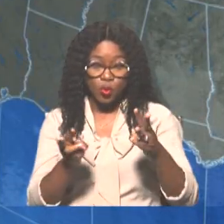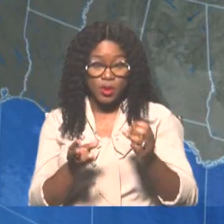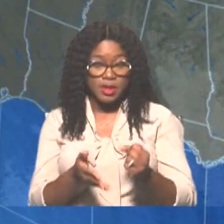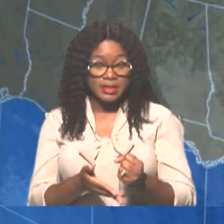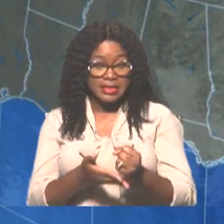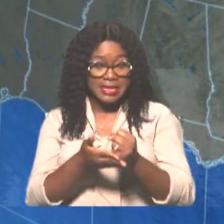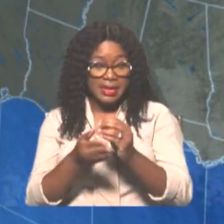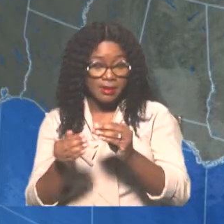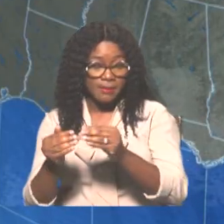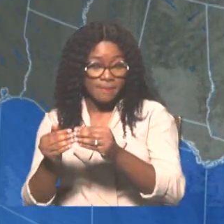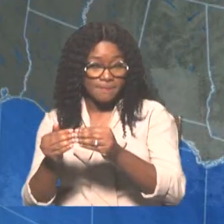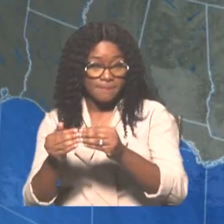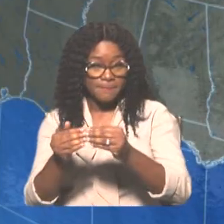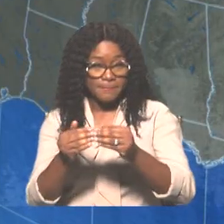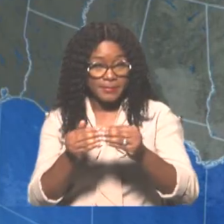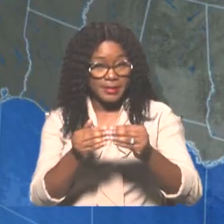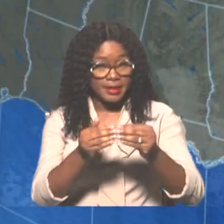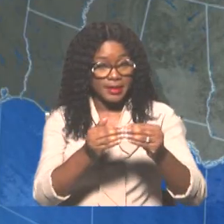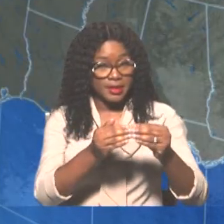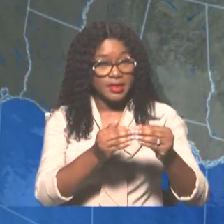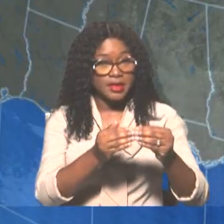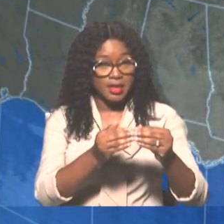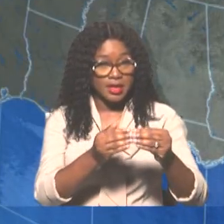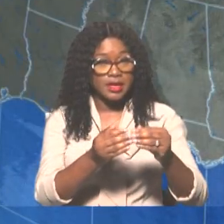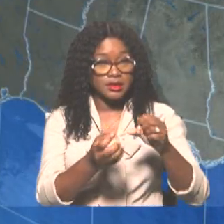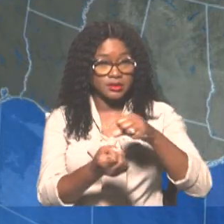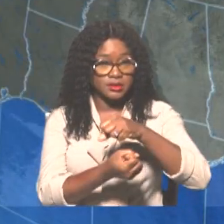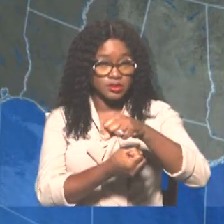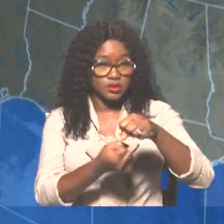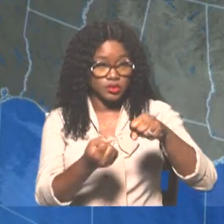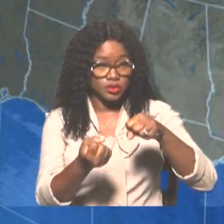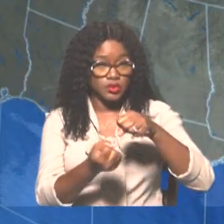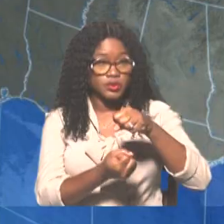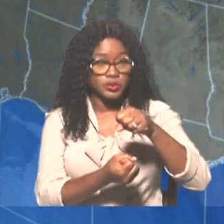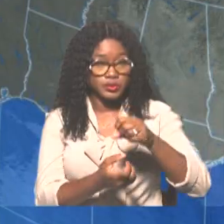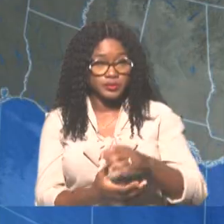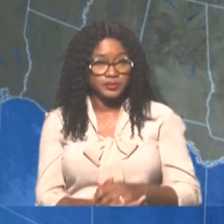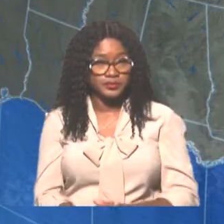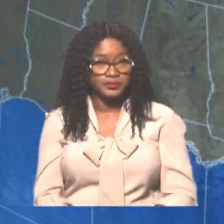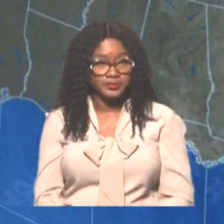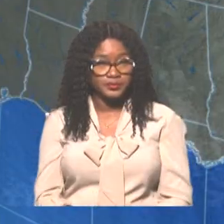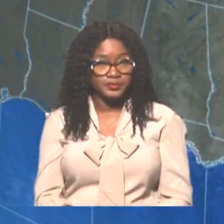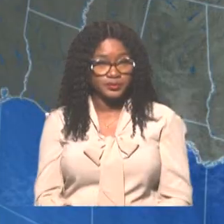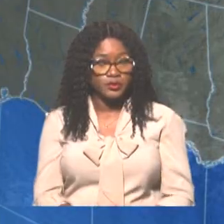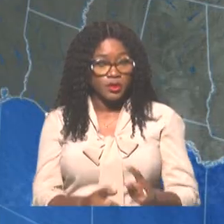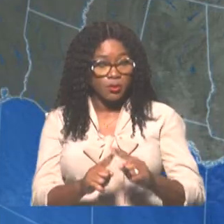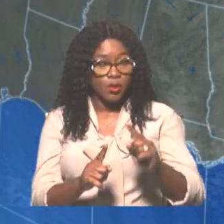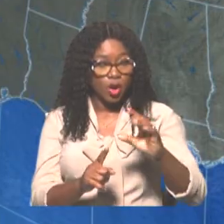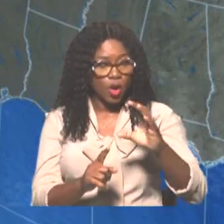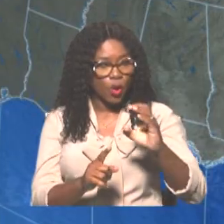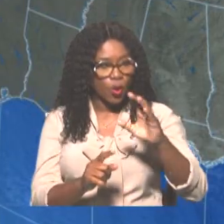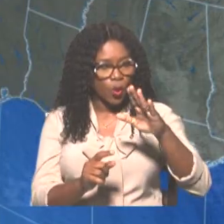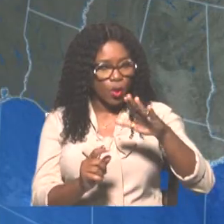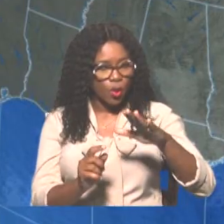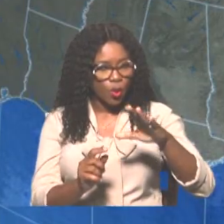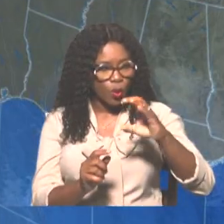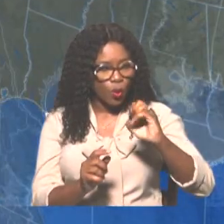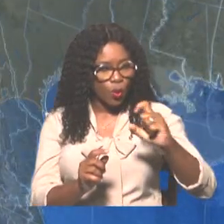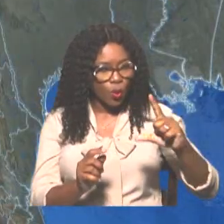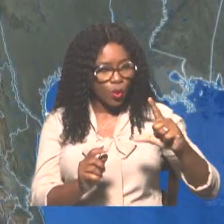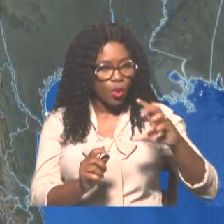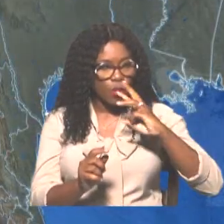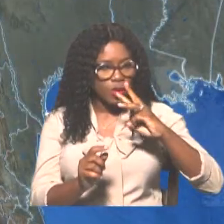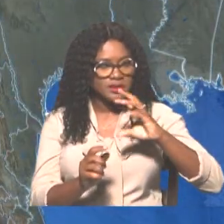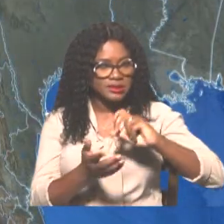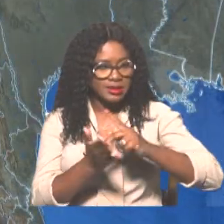Erin between Bermuda and the eastern U.S. coast, while cooler waters could gradually reduce its